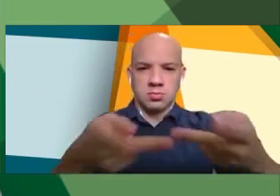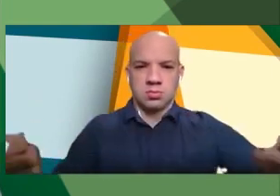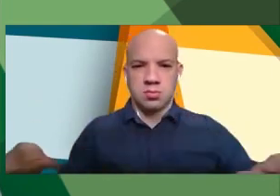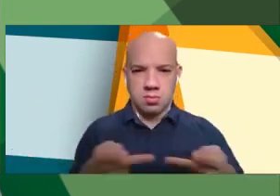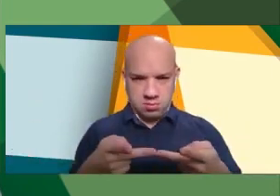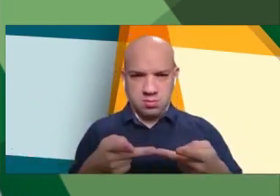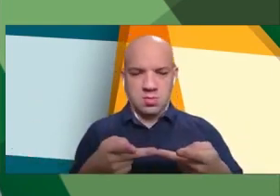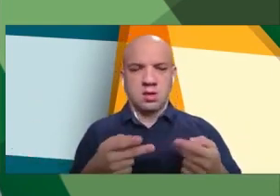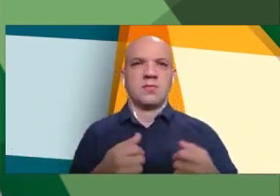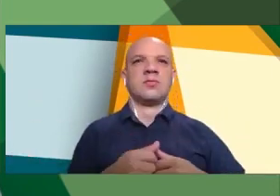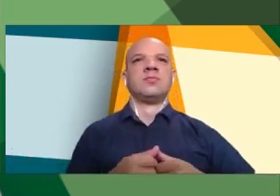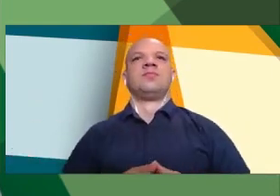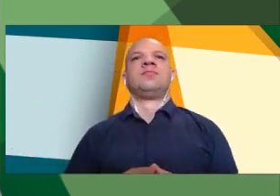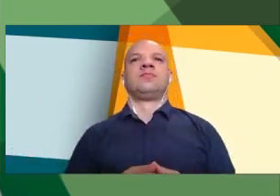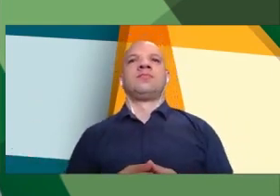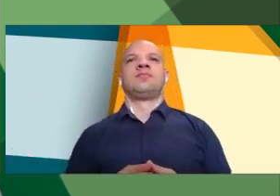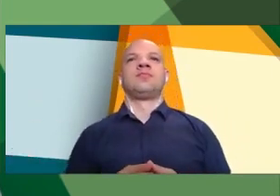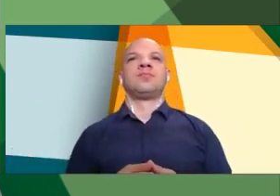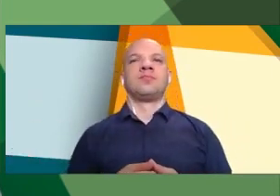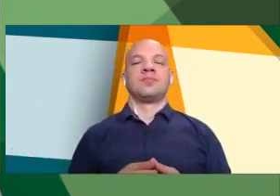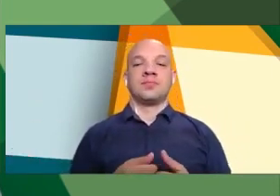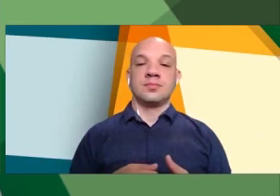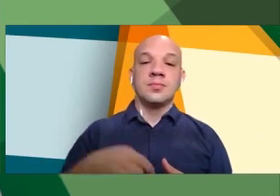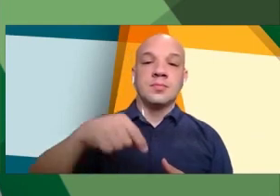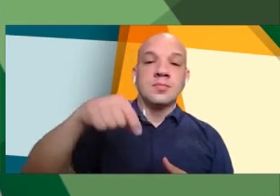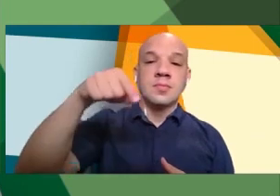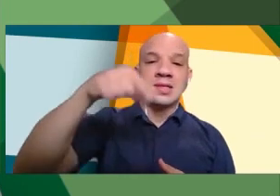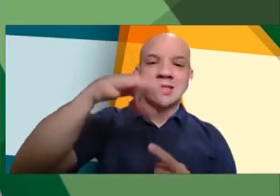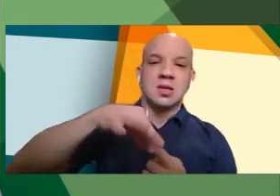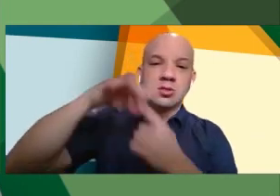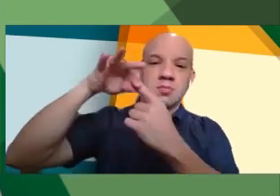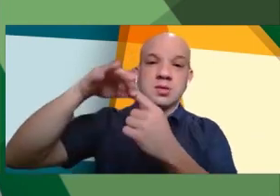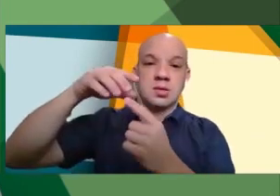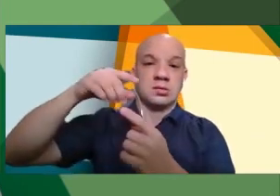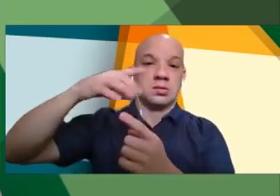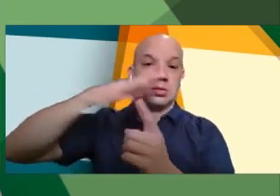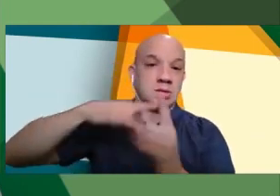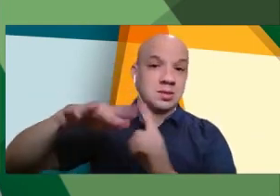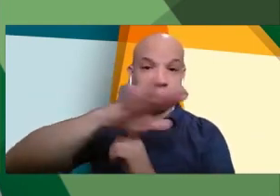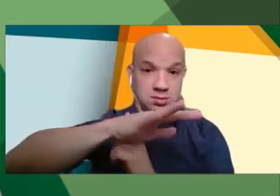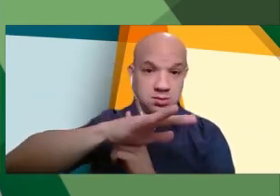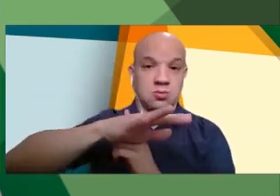it is these special circumstances that